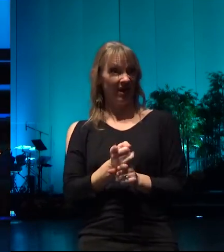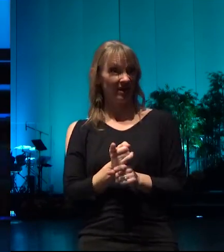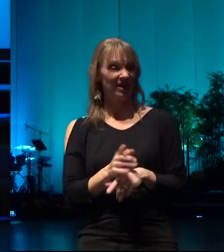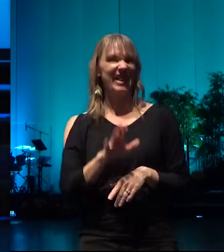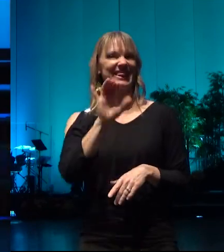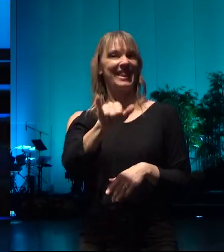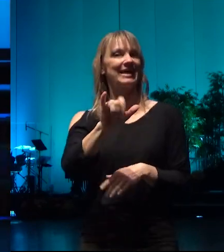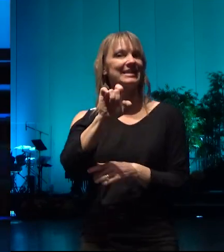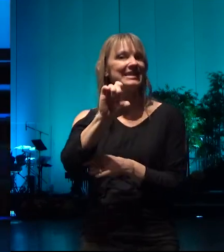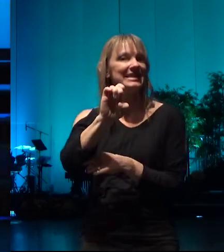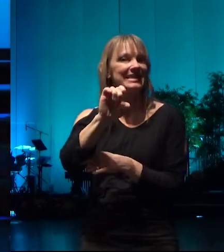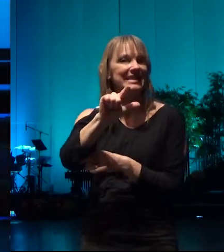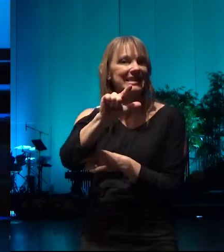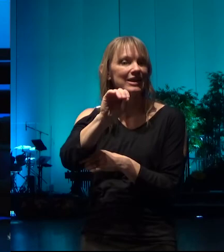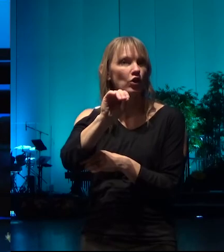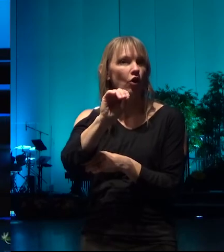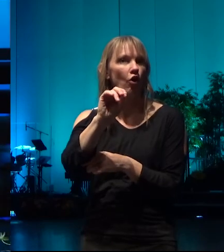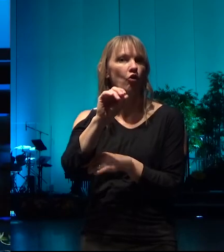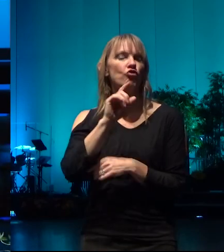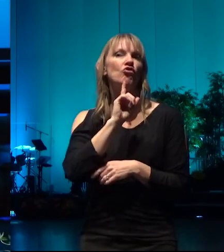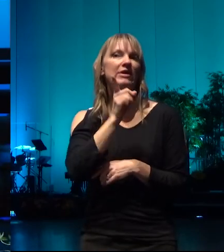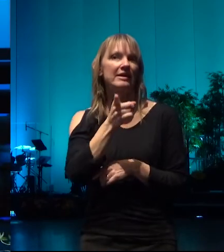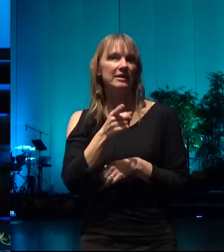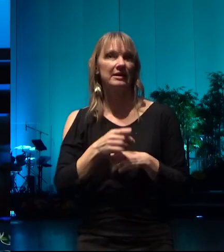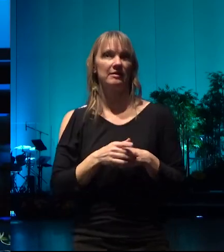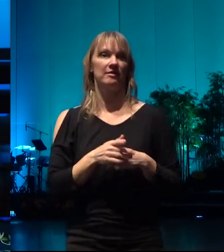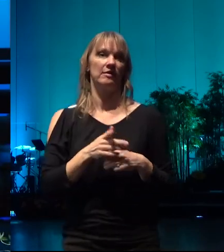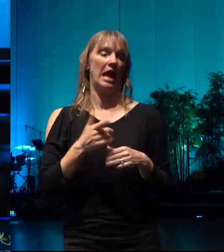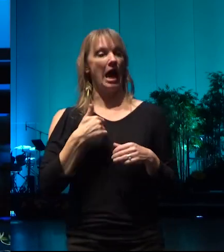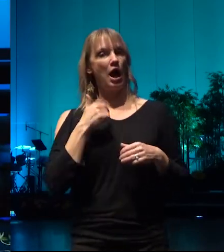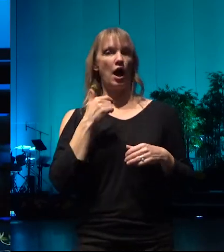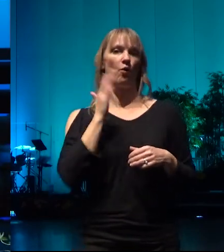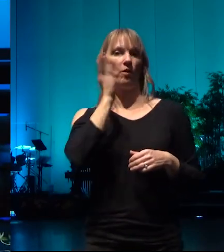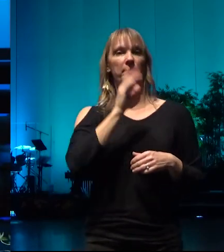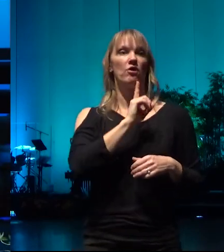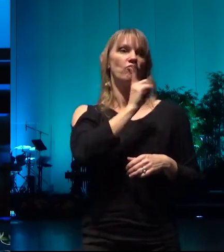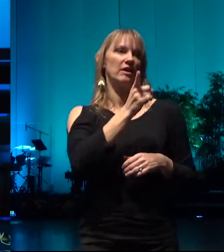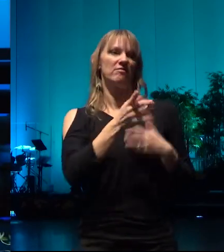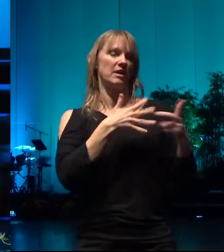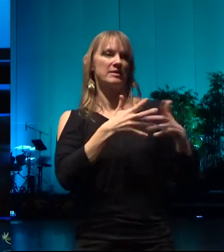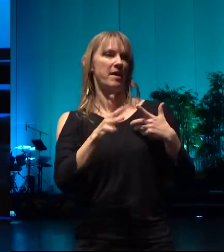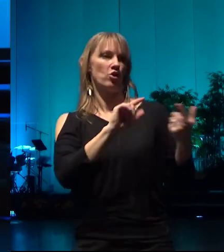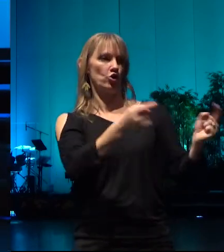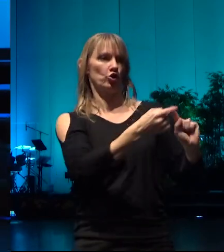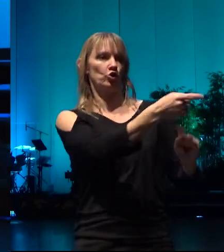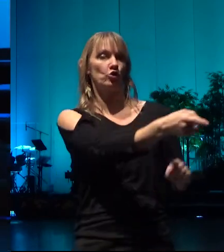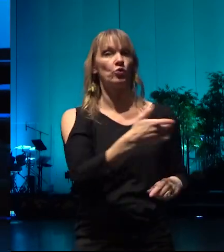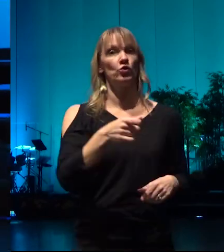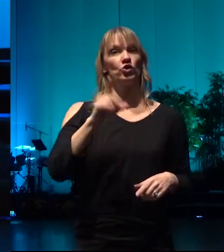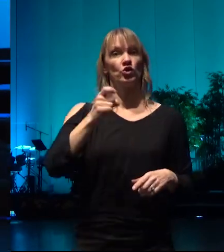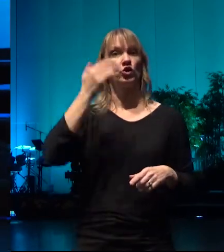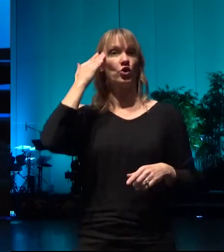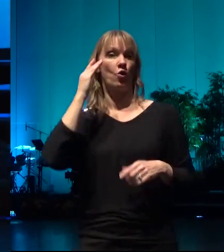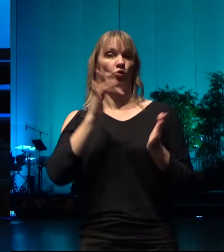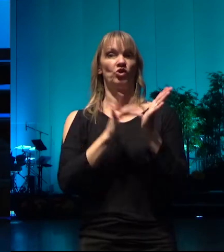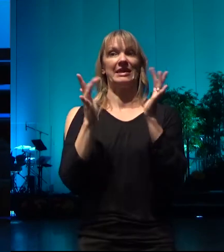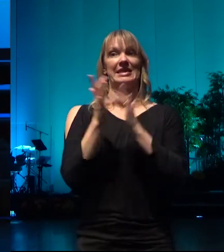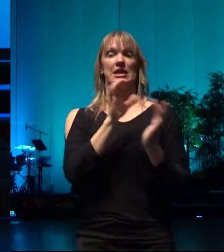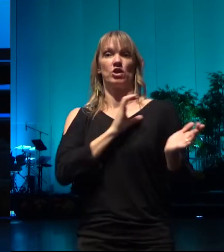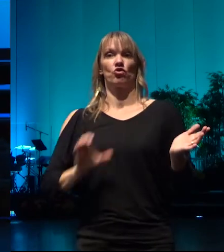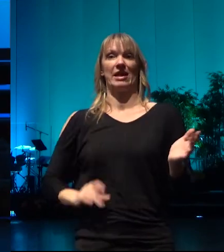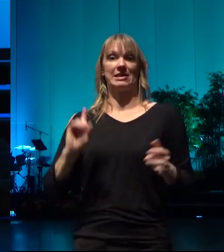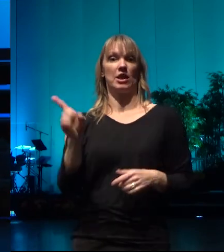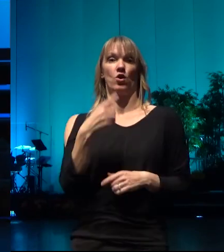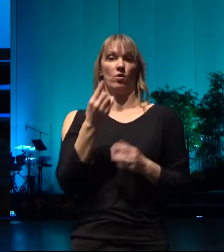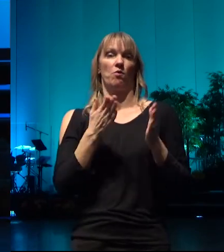right? That's ego realness. That's the part of us that says, hey, I'm going to be real with you even if it hurts. You should know that Jesus